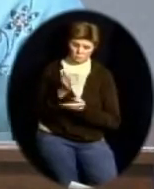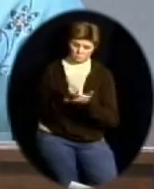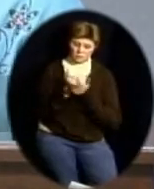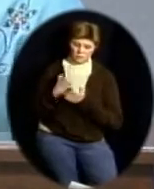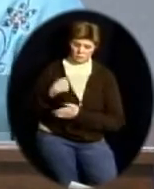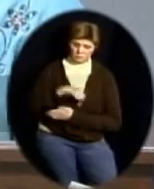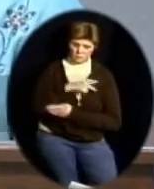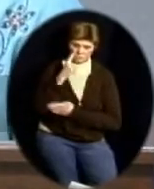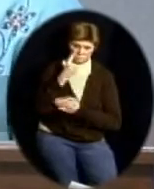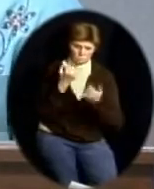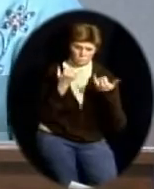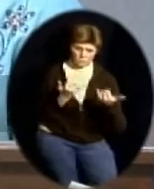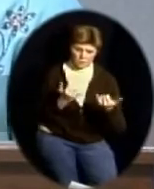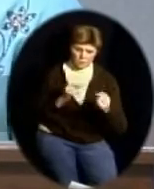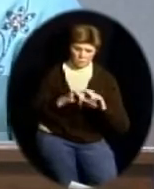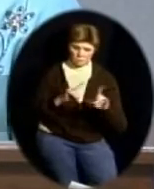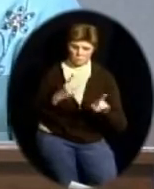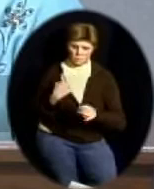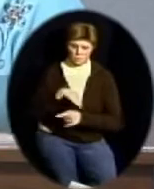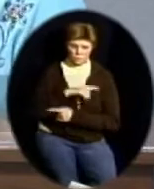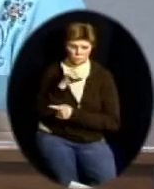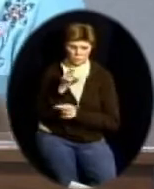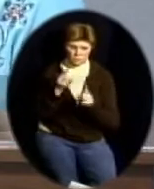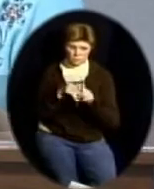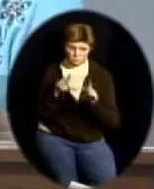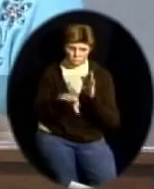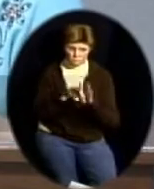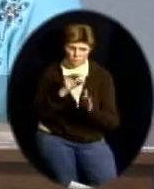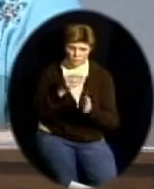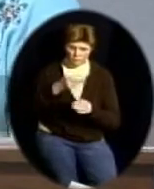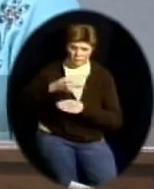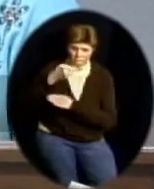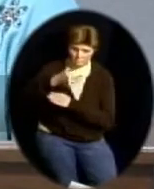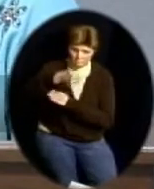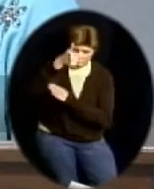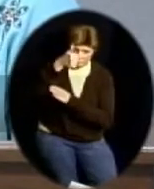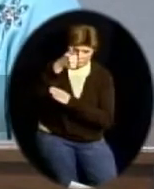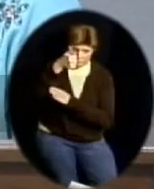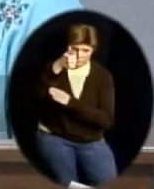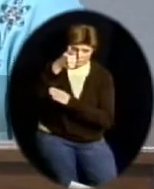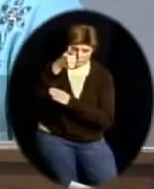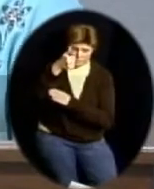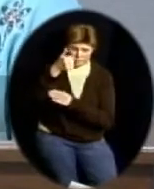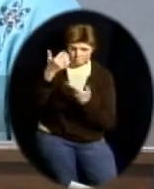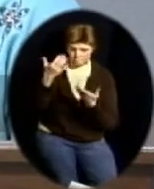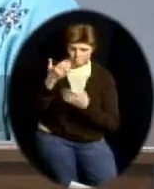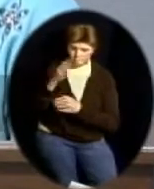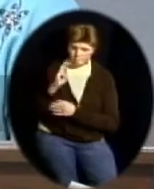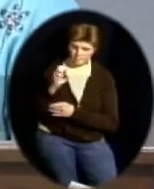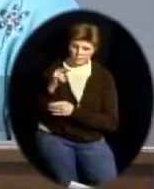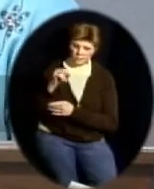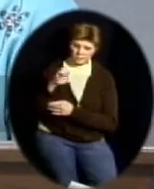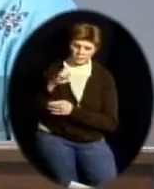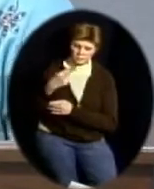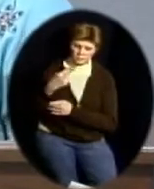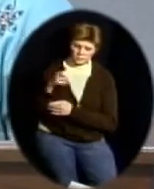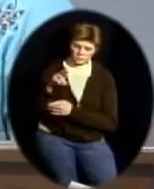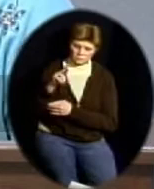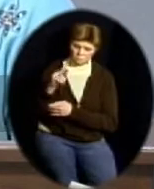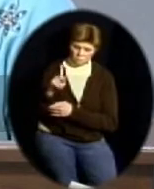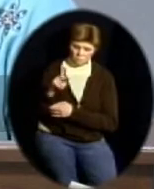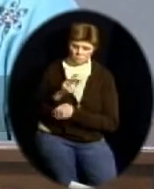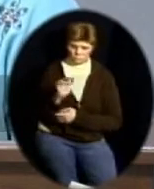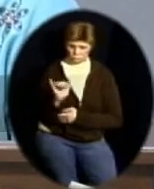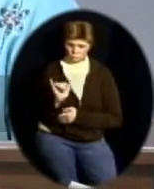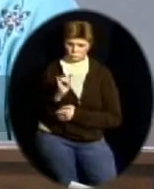could find or either our target, if that's the highest that we could find. We were the highest in the area. Green indicates that we have beat the benchmark or the